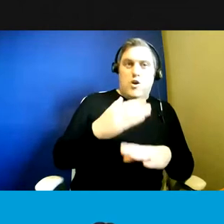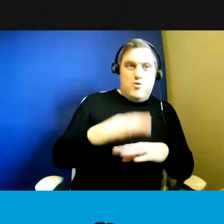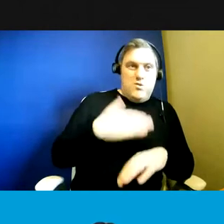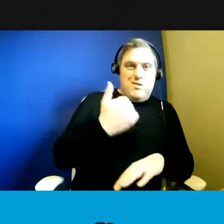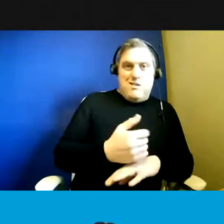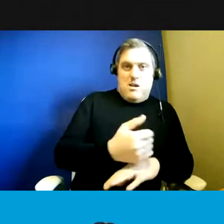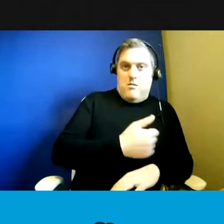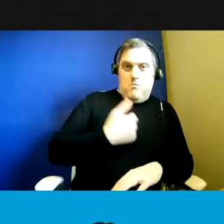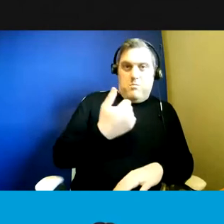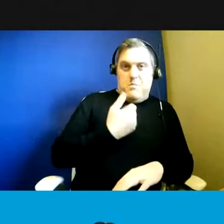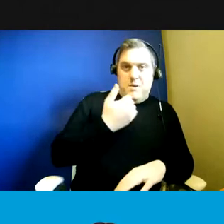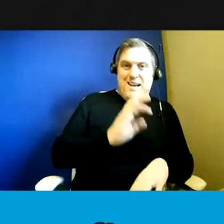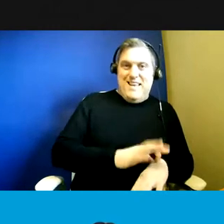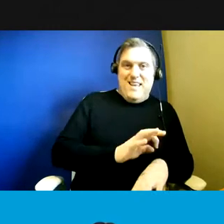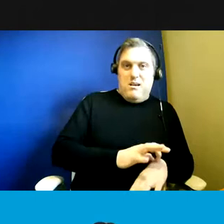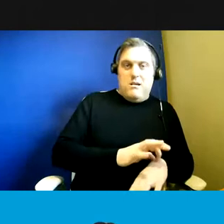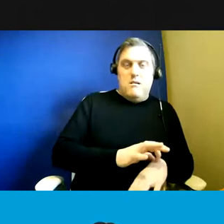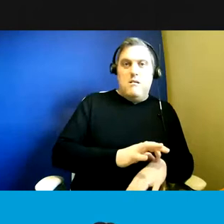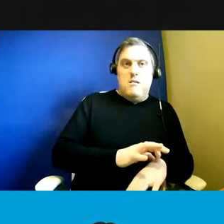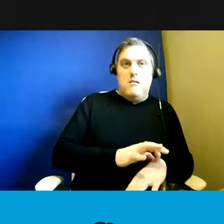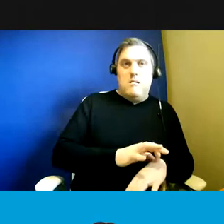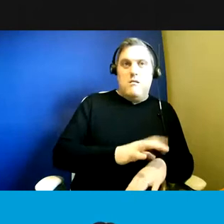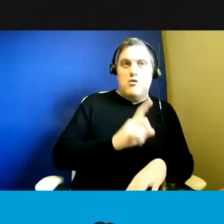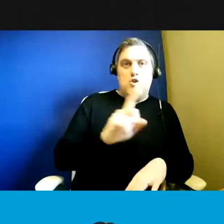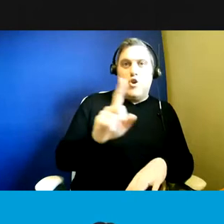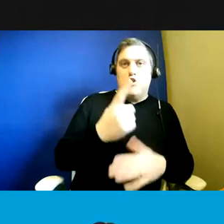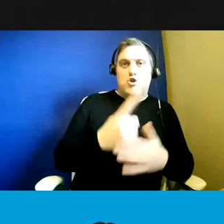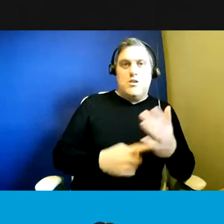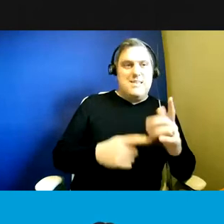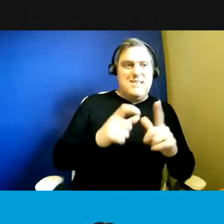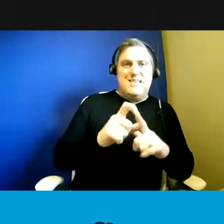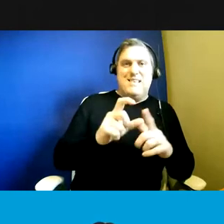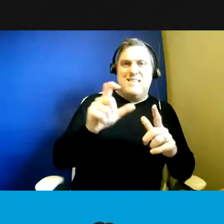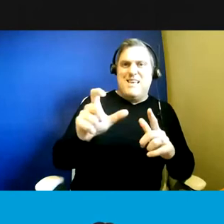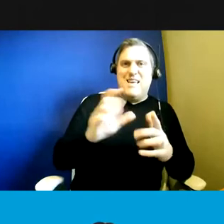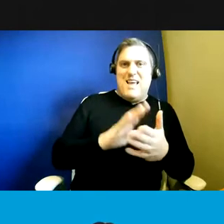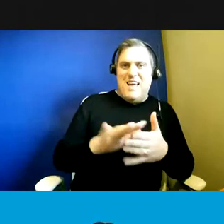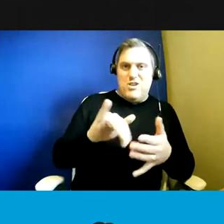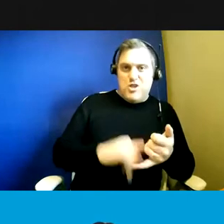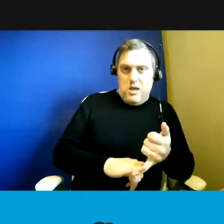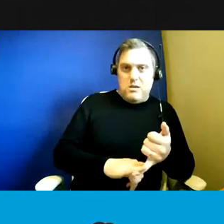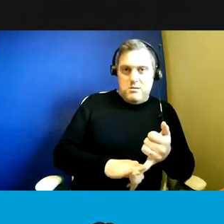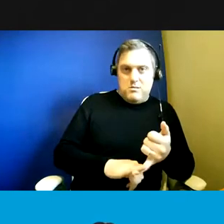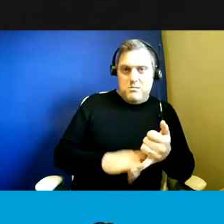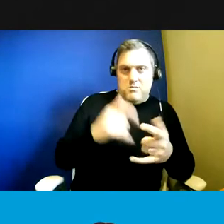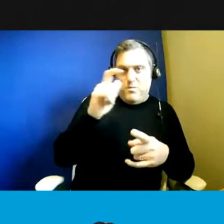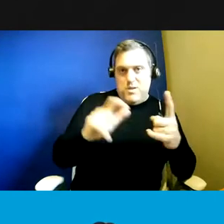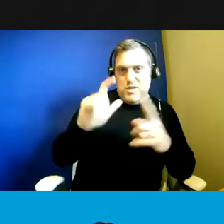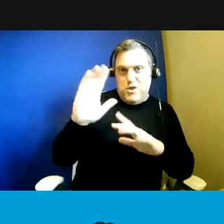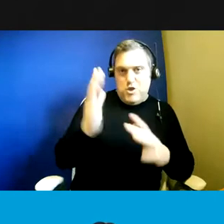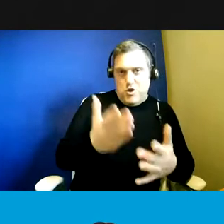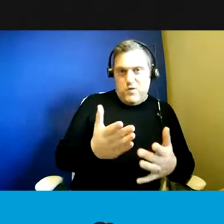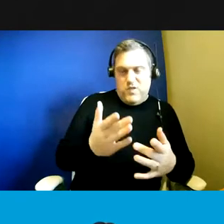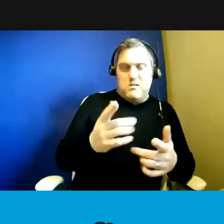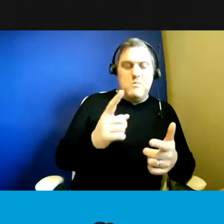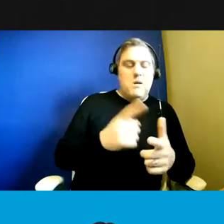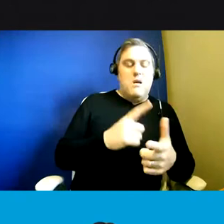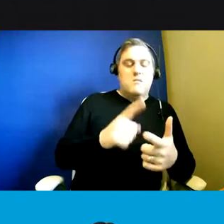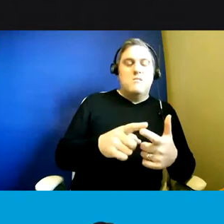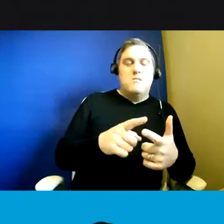clinic up, we had not just DCHS, who Becky works for, the community services, but also